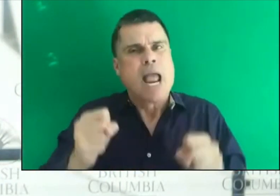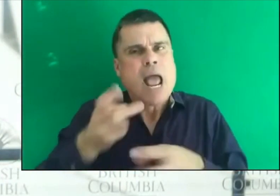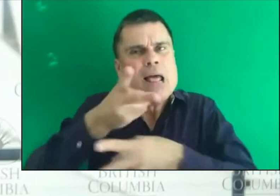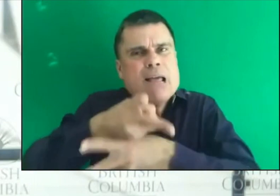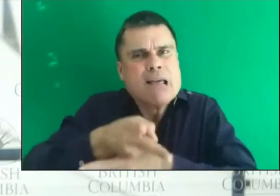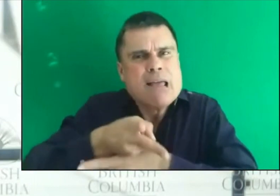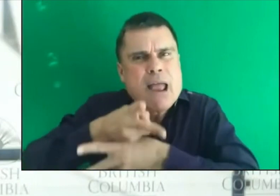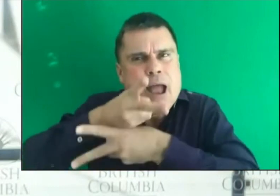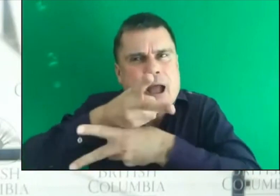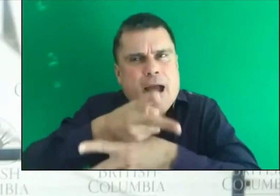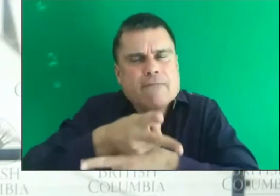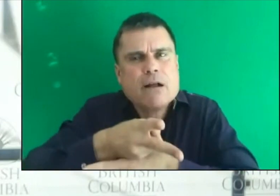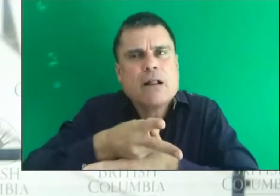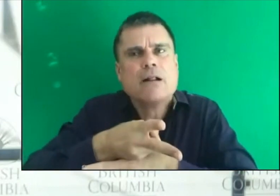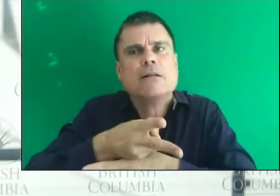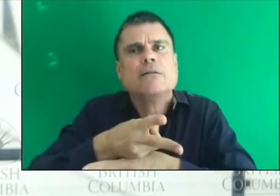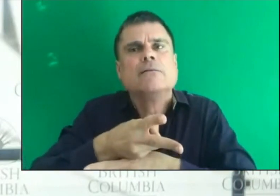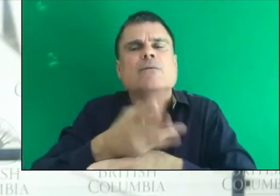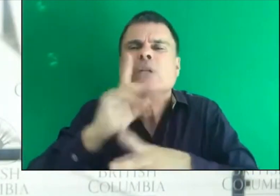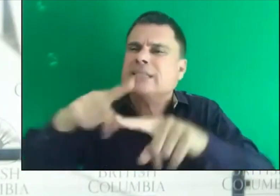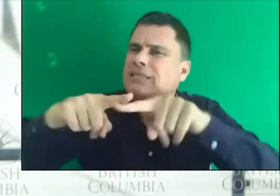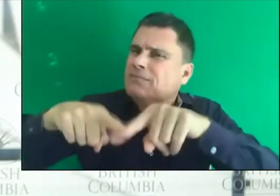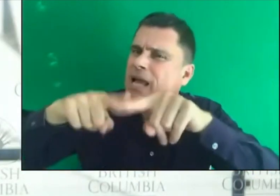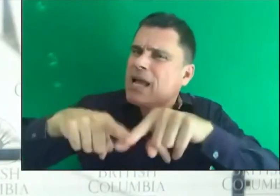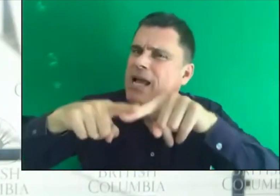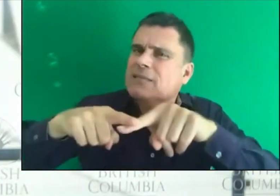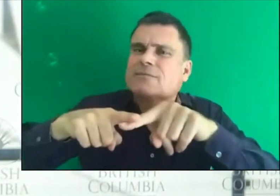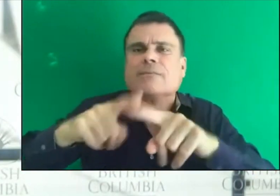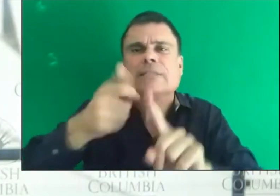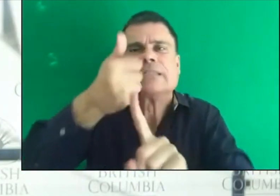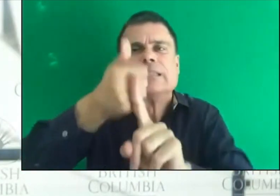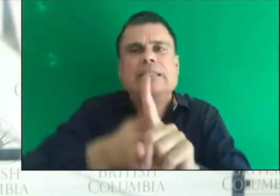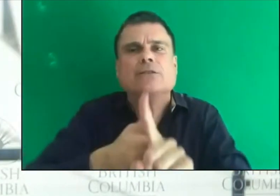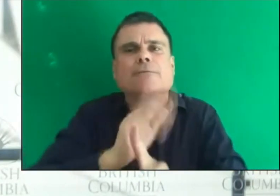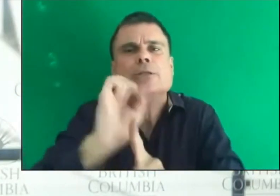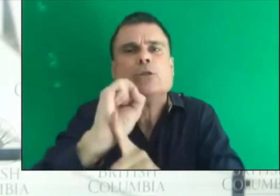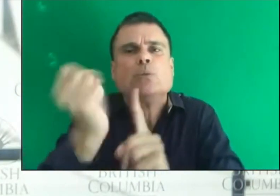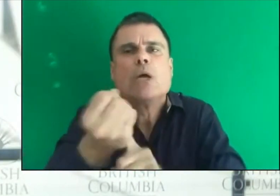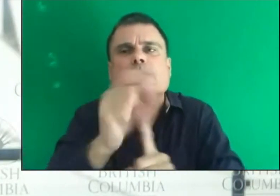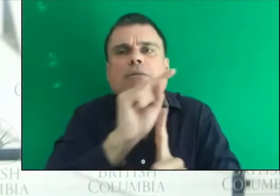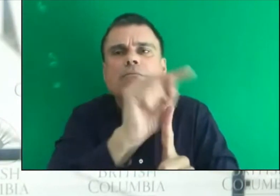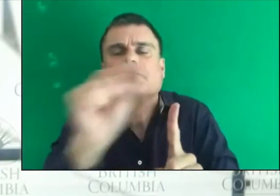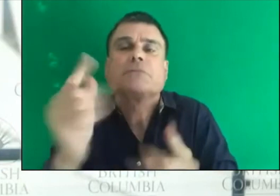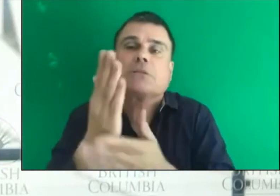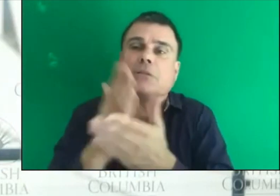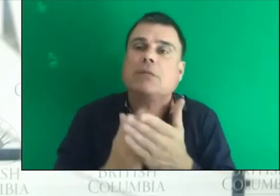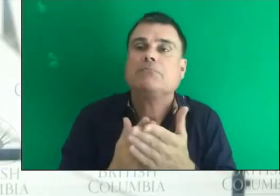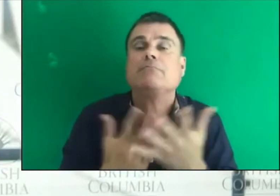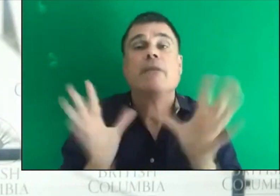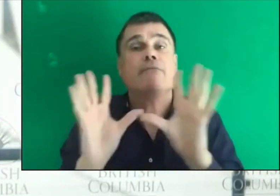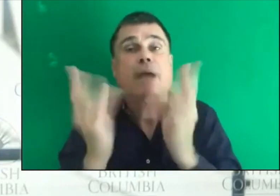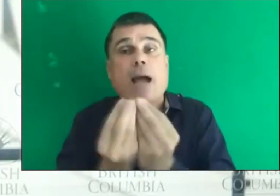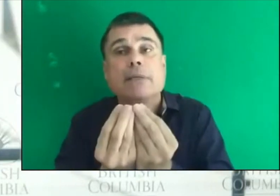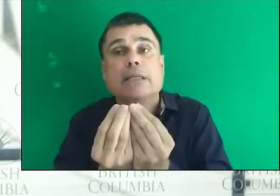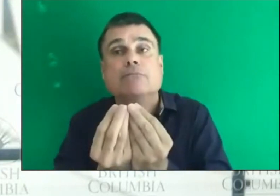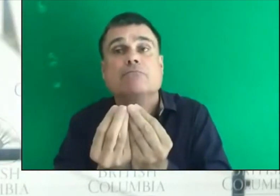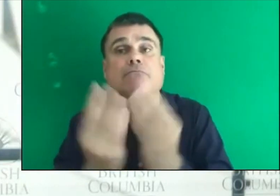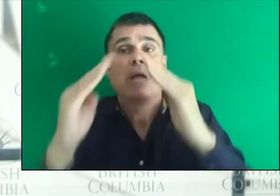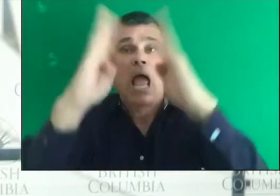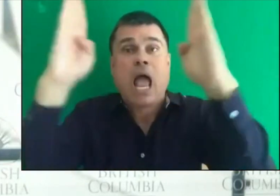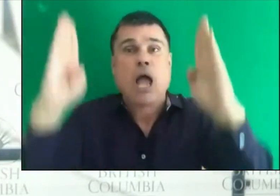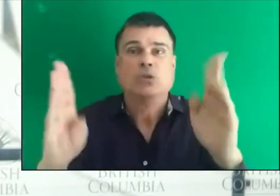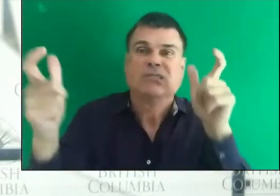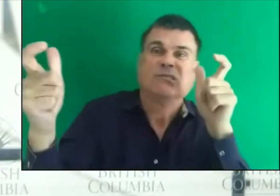are where you can have those very small number of people who are in your bubble. So it really is about looking at your